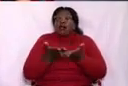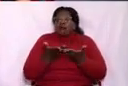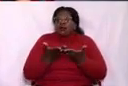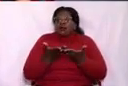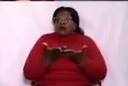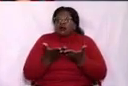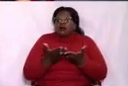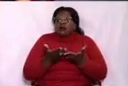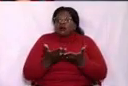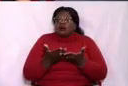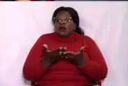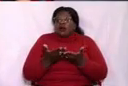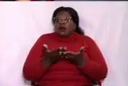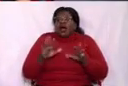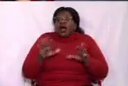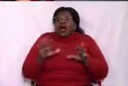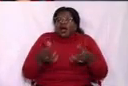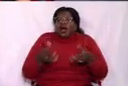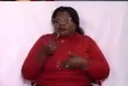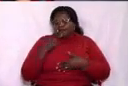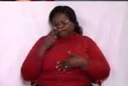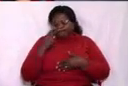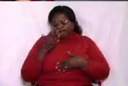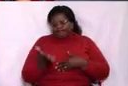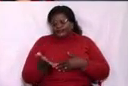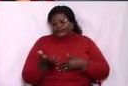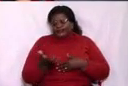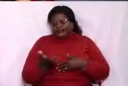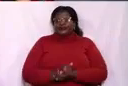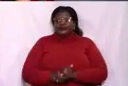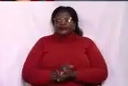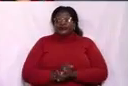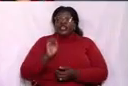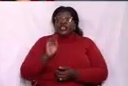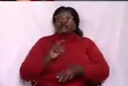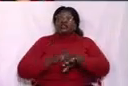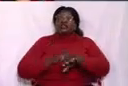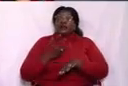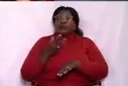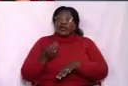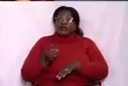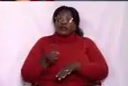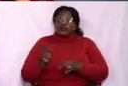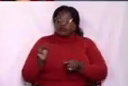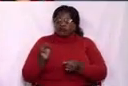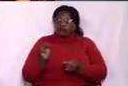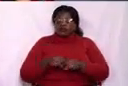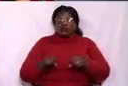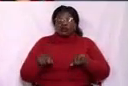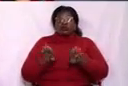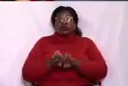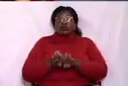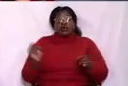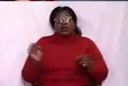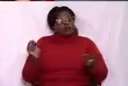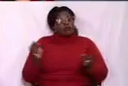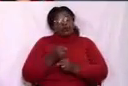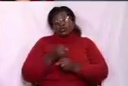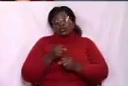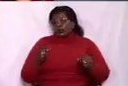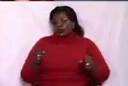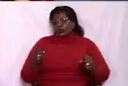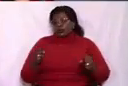that, or how do you? Well, if there's a time restriction that I really cannot make, I do not compromise.